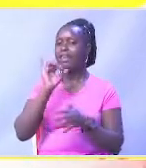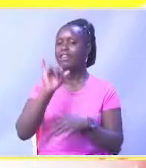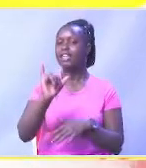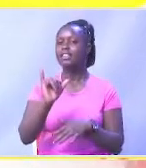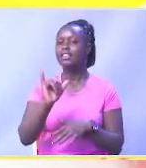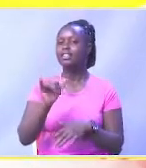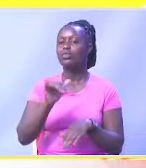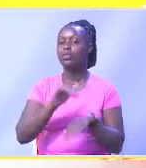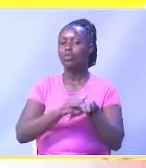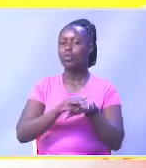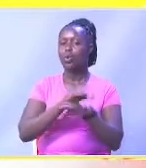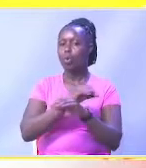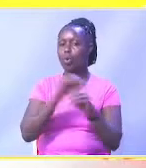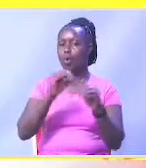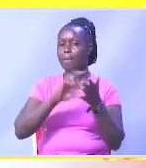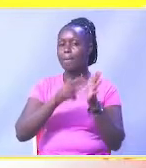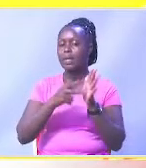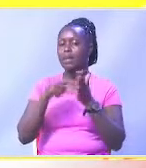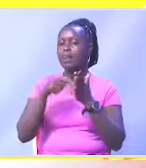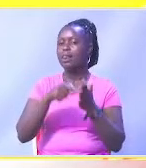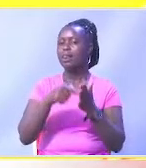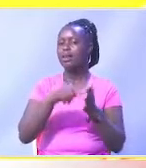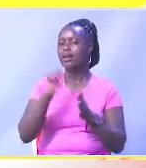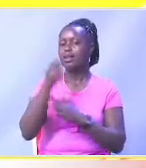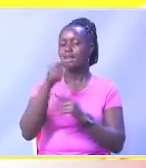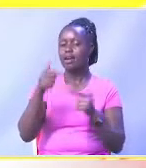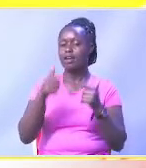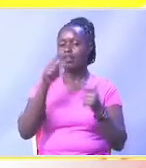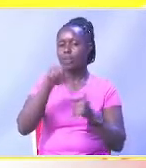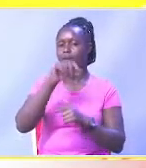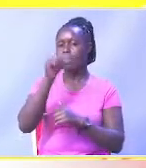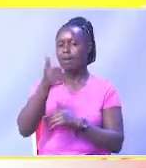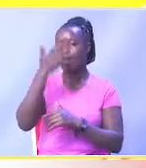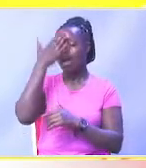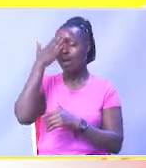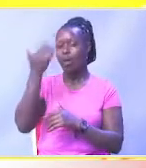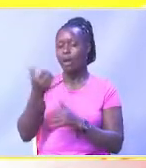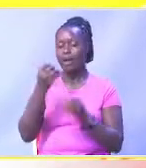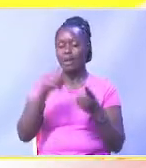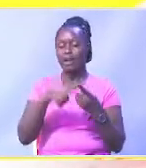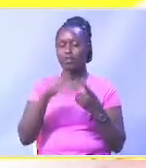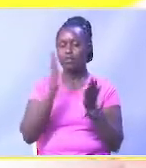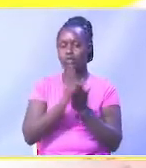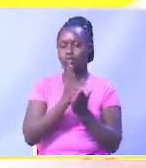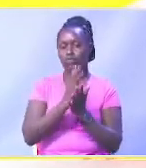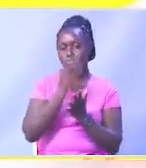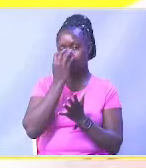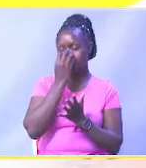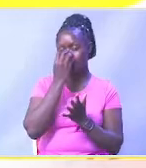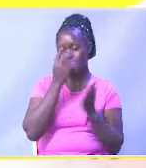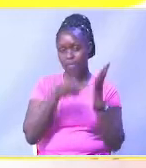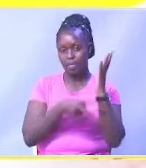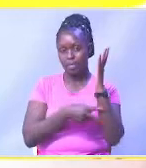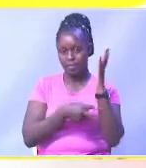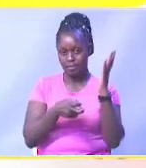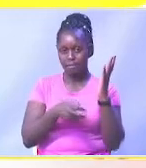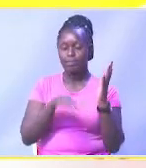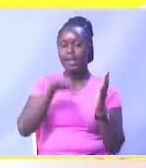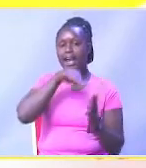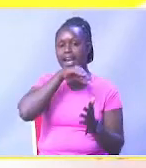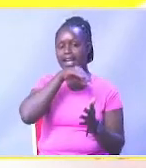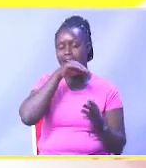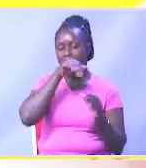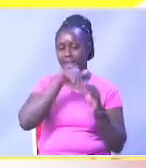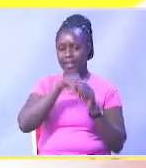speech. He's inciting Kenyans against each other. Kwa sababu kama deputy president ni mwizi na Raila ako kwa